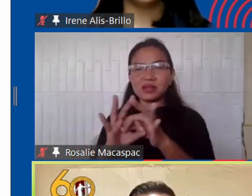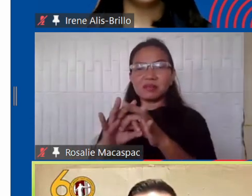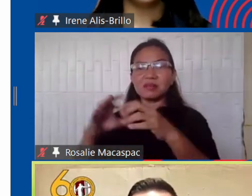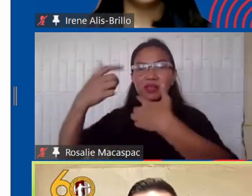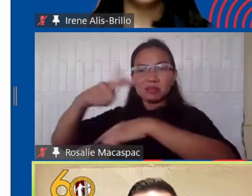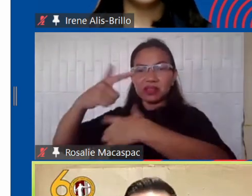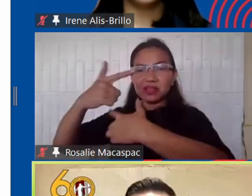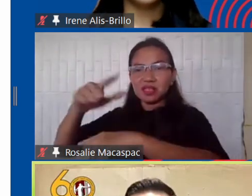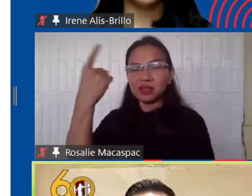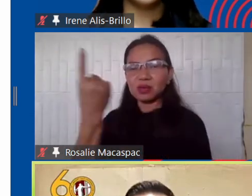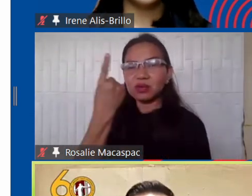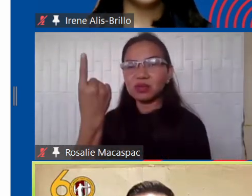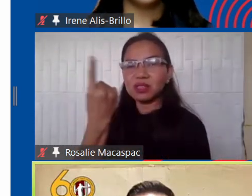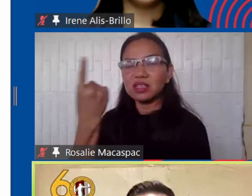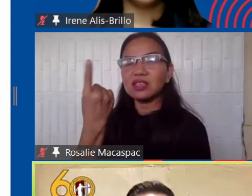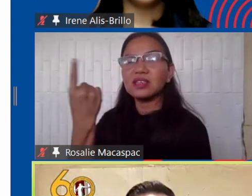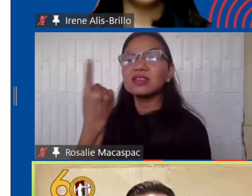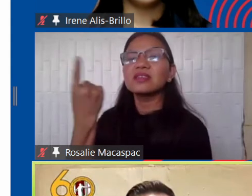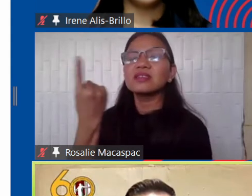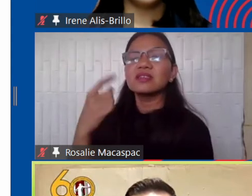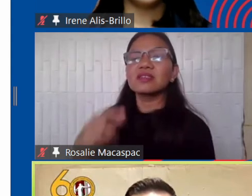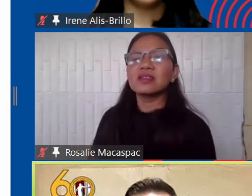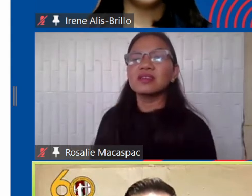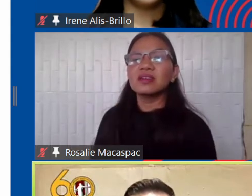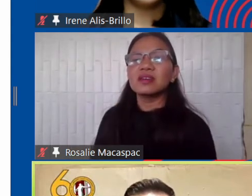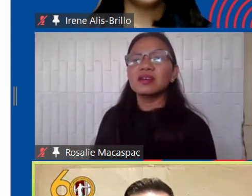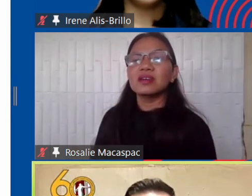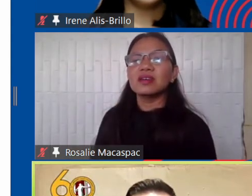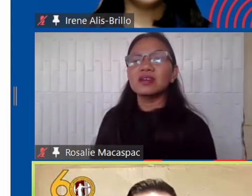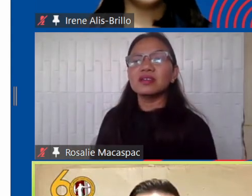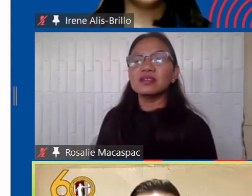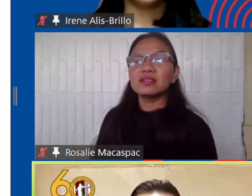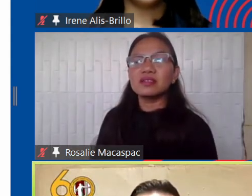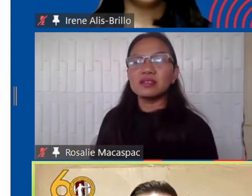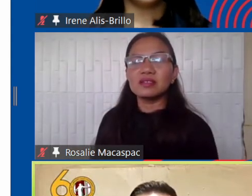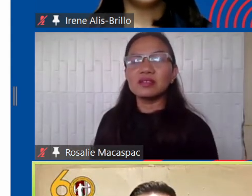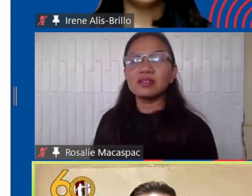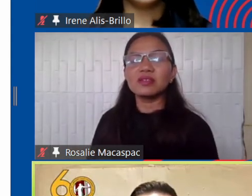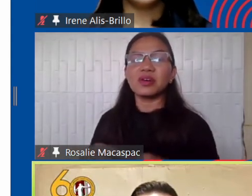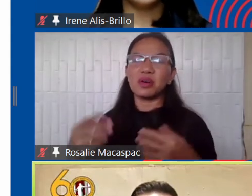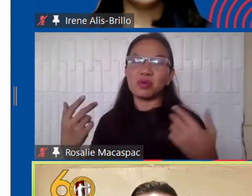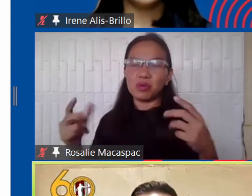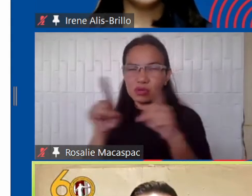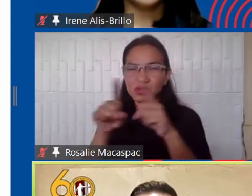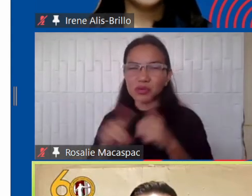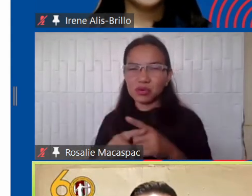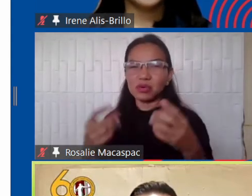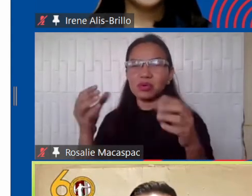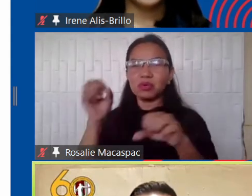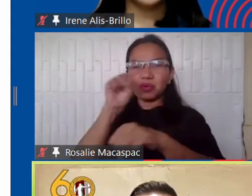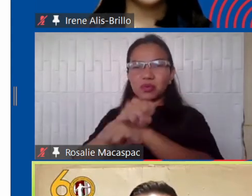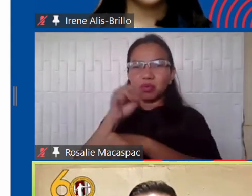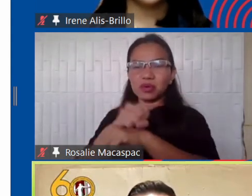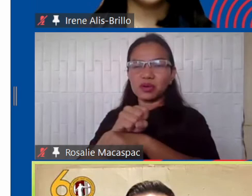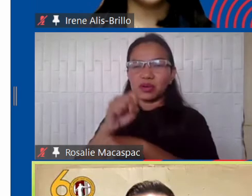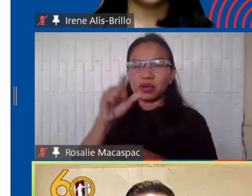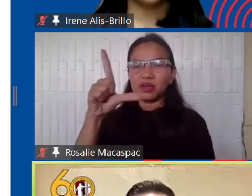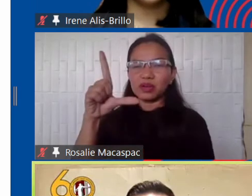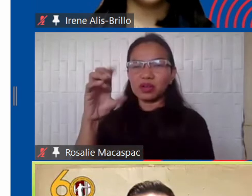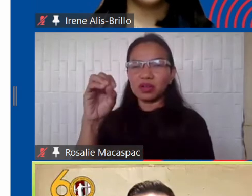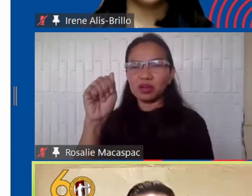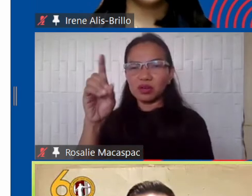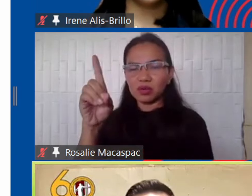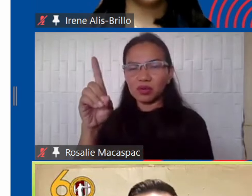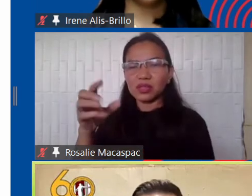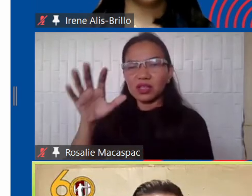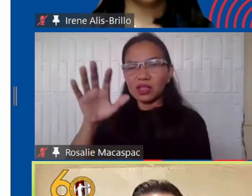are distributing there's a chance for you to distribute the workload. So, for example, you can learn from someone and